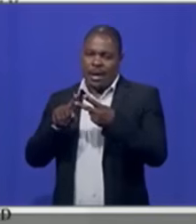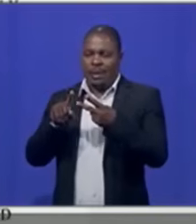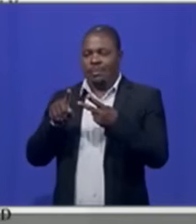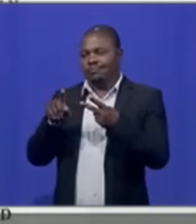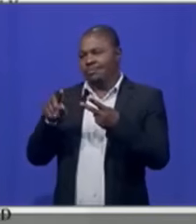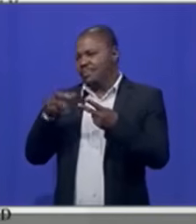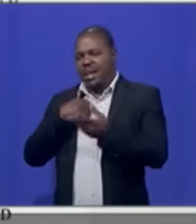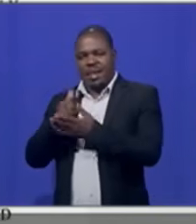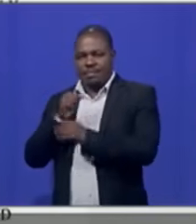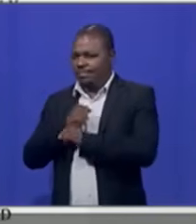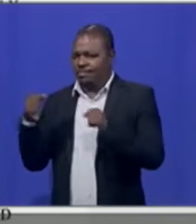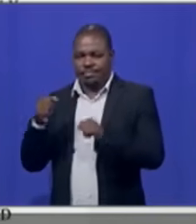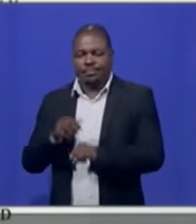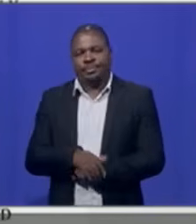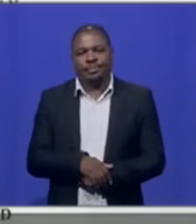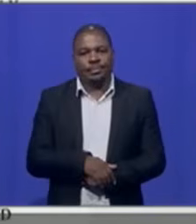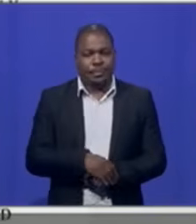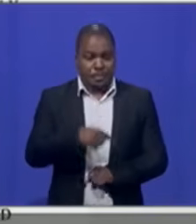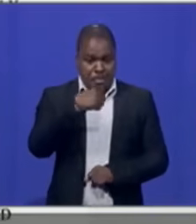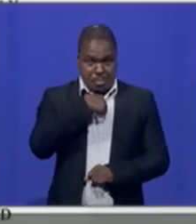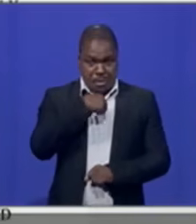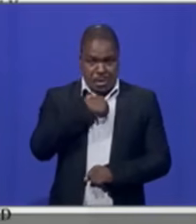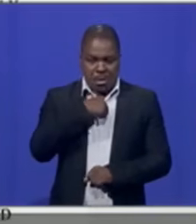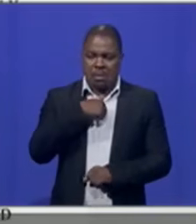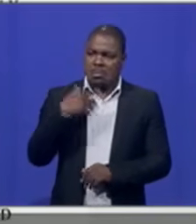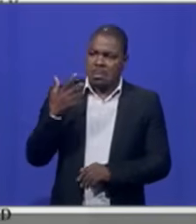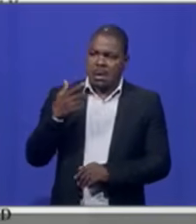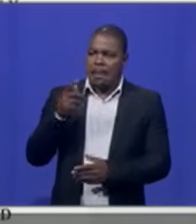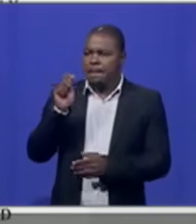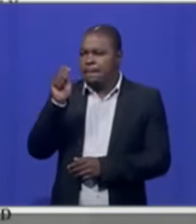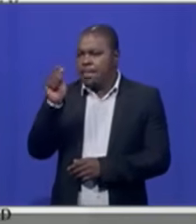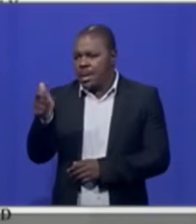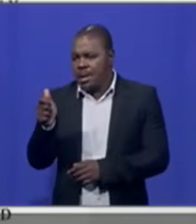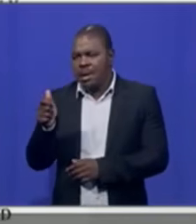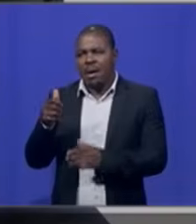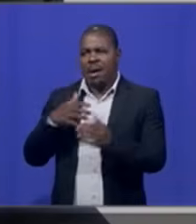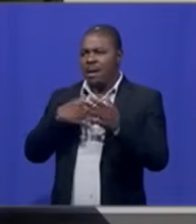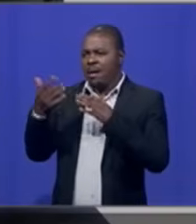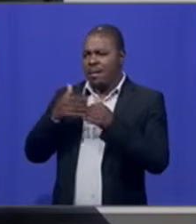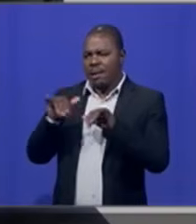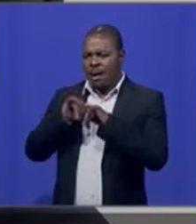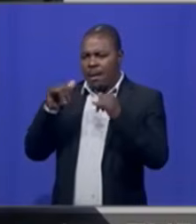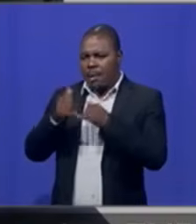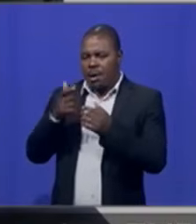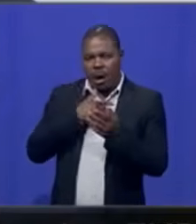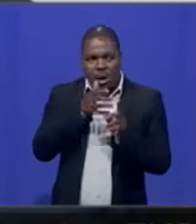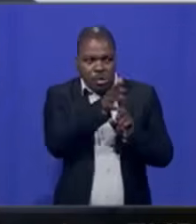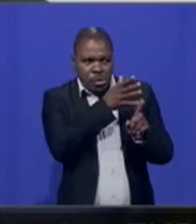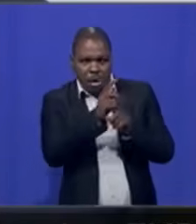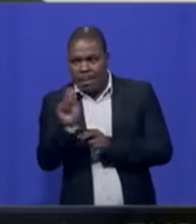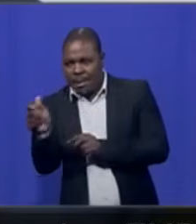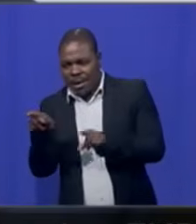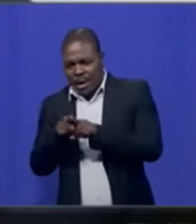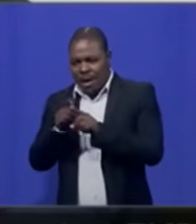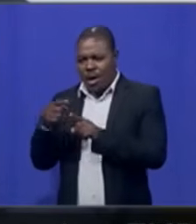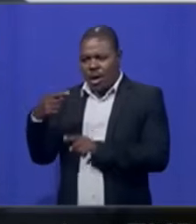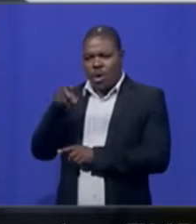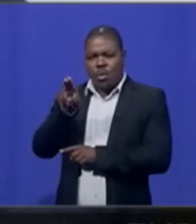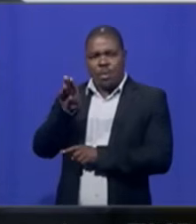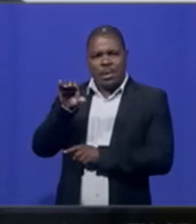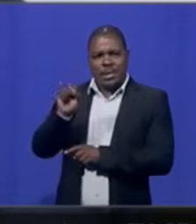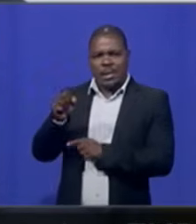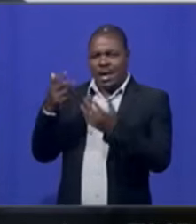Ltd. I have not influenced the payment of any company, including Gubis 85. Le ha